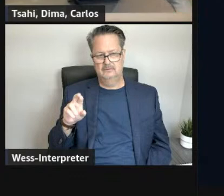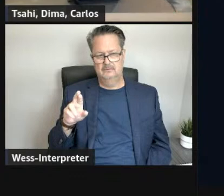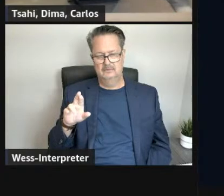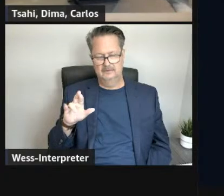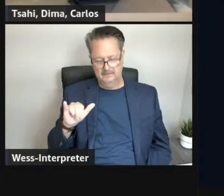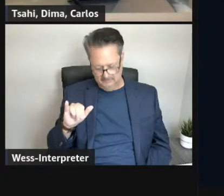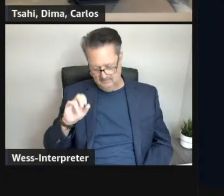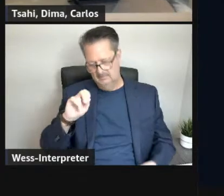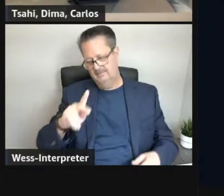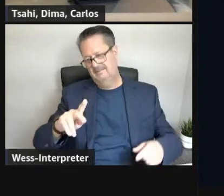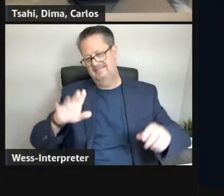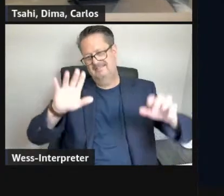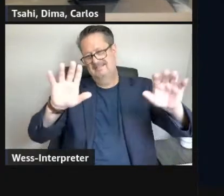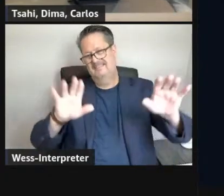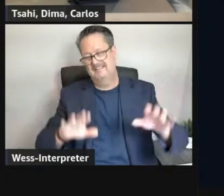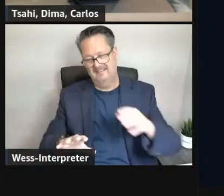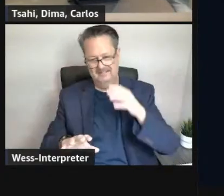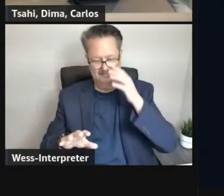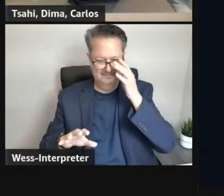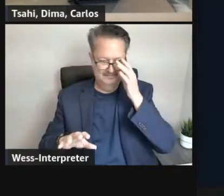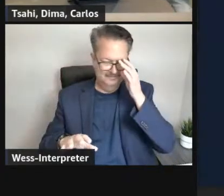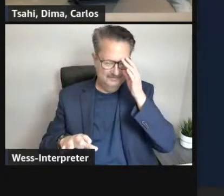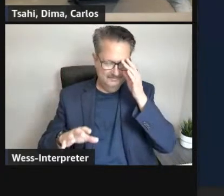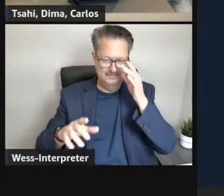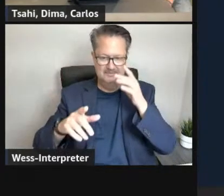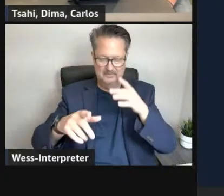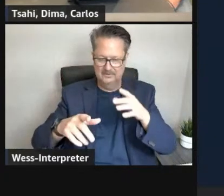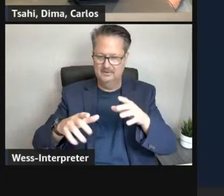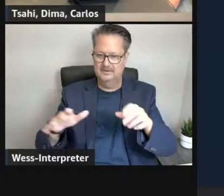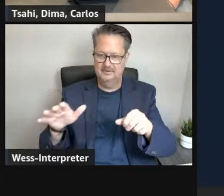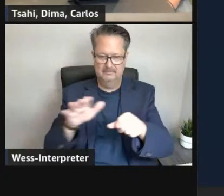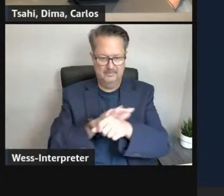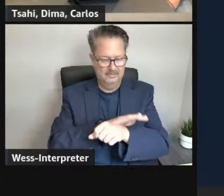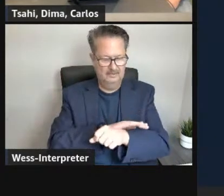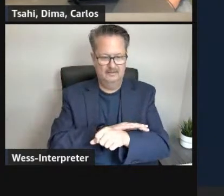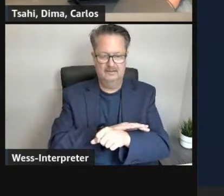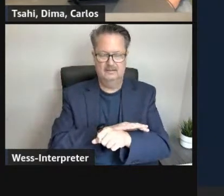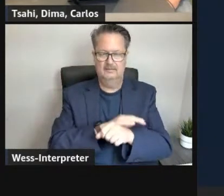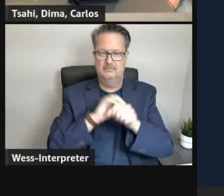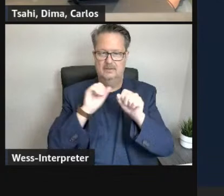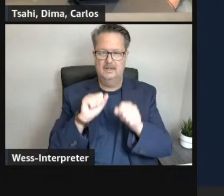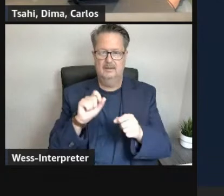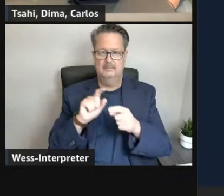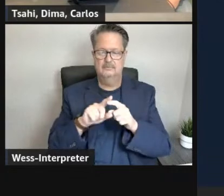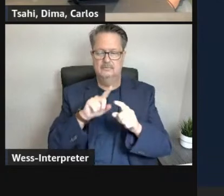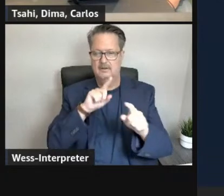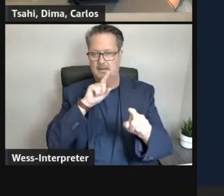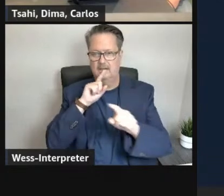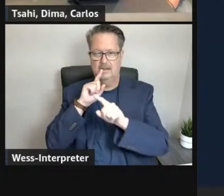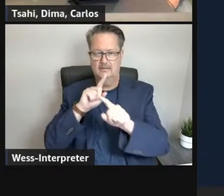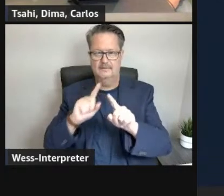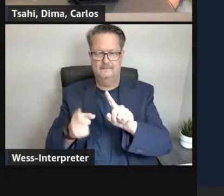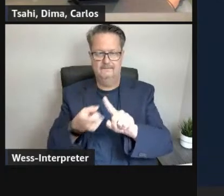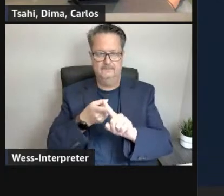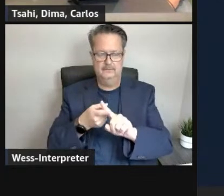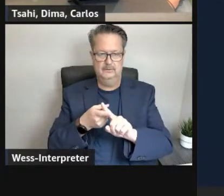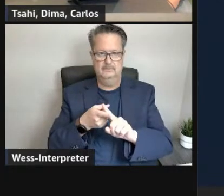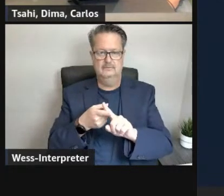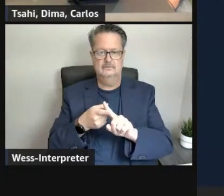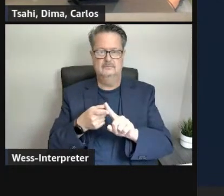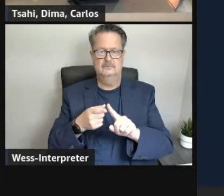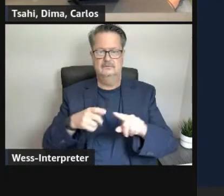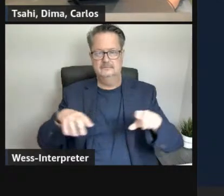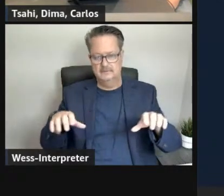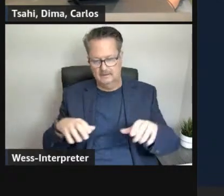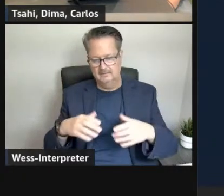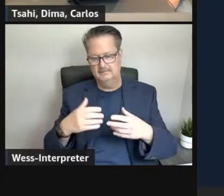Okay, great job. This task was completed. So great. So we were able to answer the first task. Now let's proceed to the